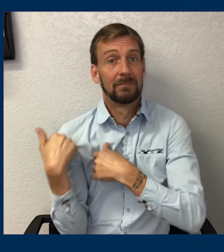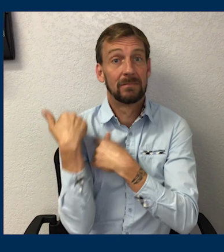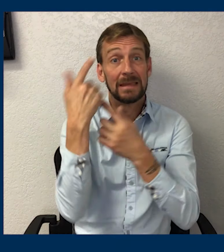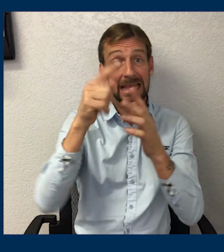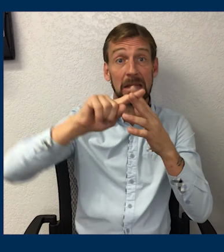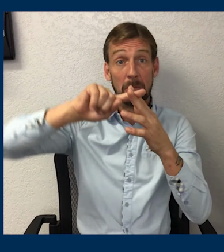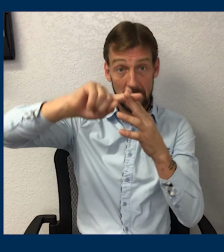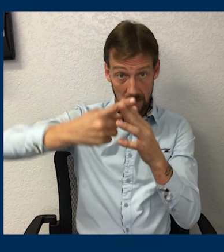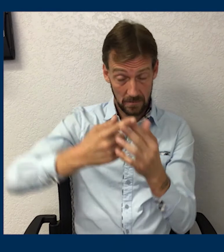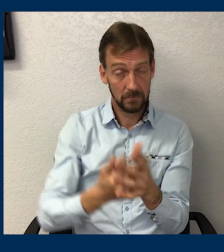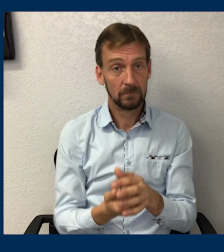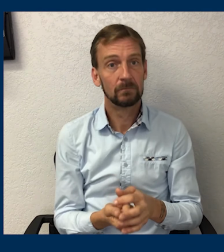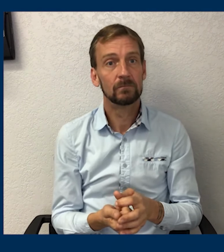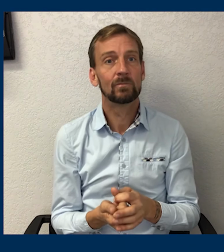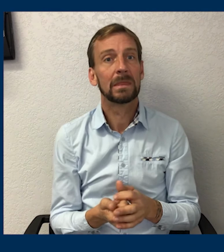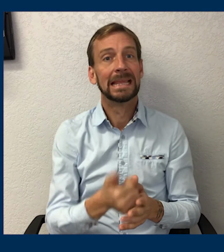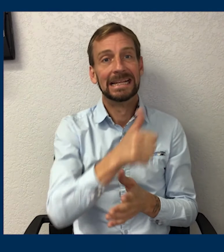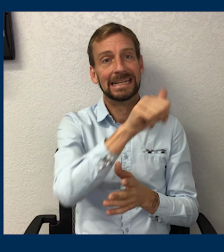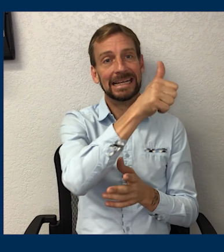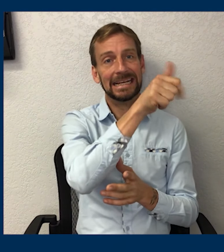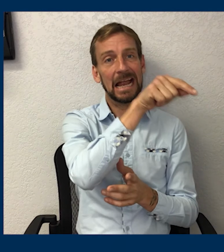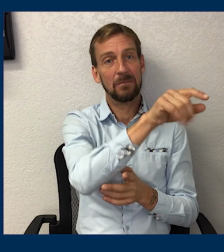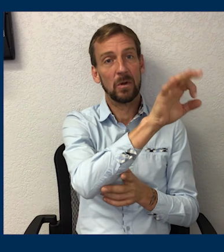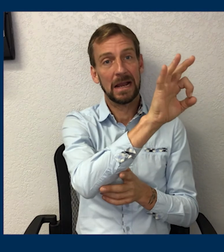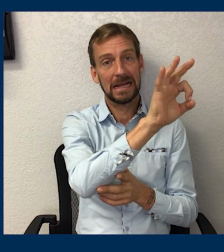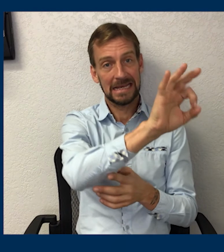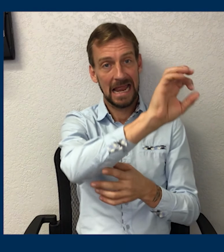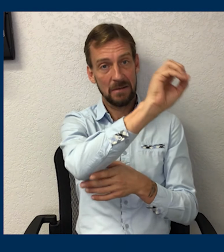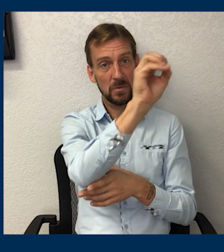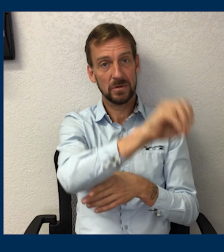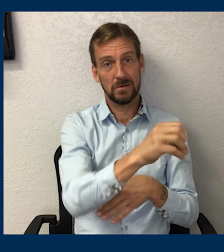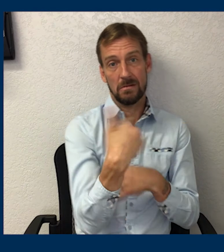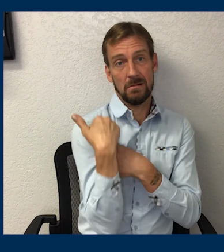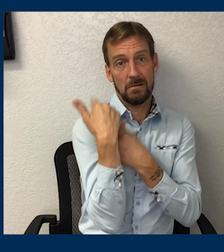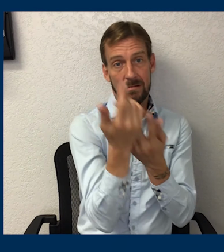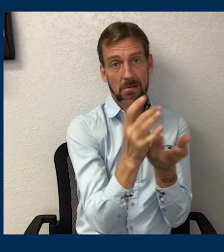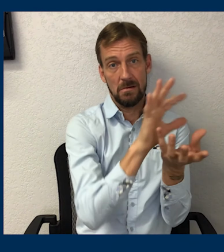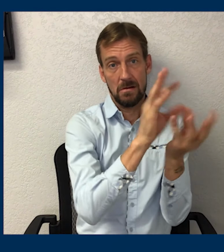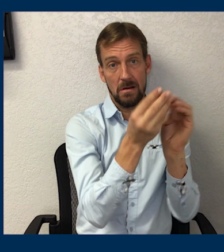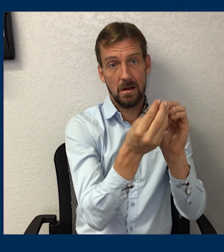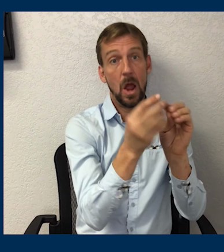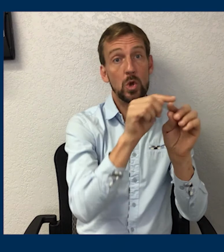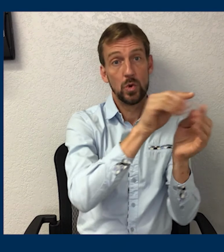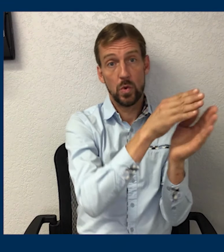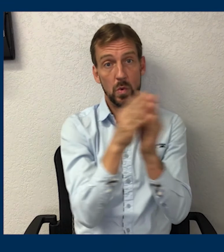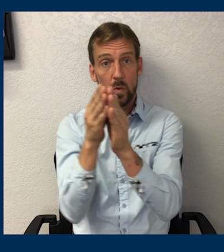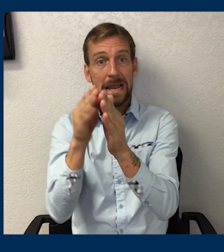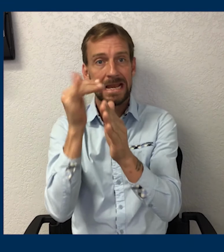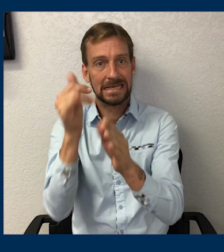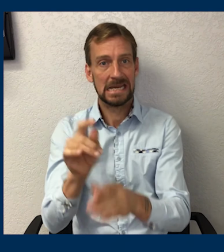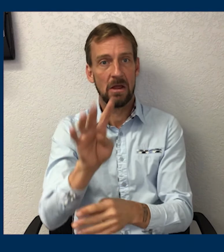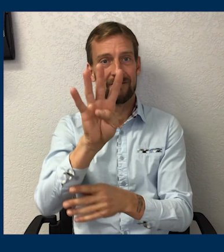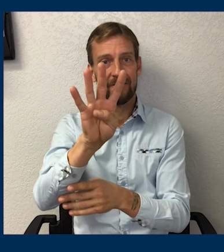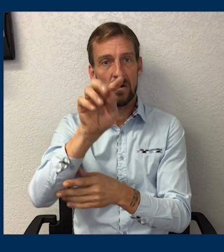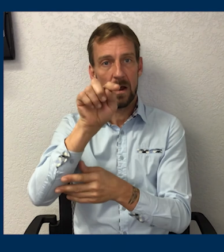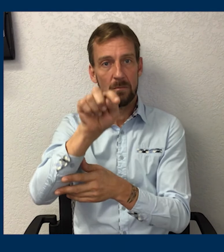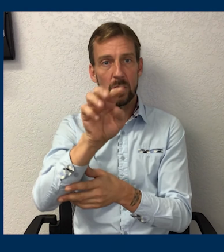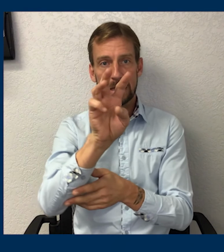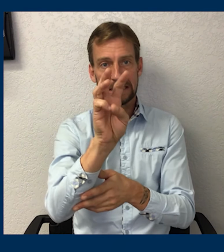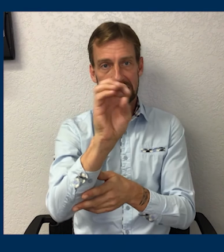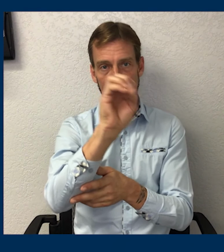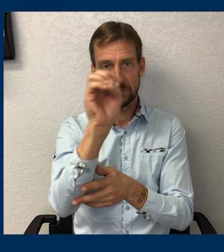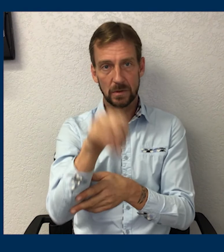pandemic, moving from this 10.9% cumulative positivity rate to only 4.6% over